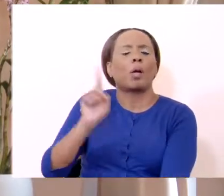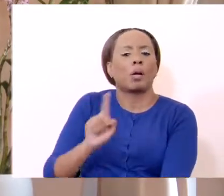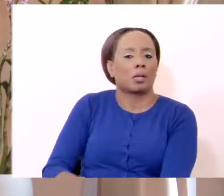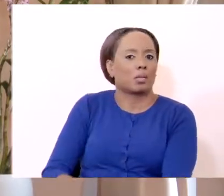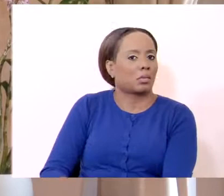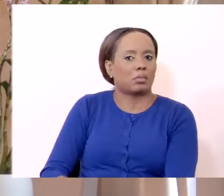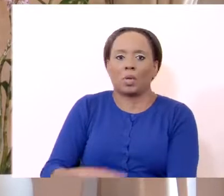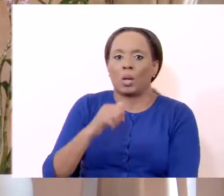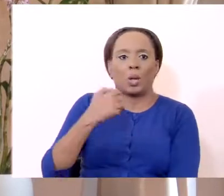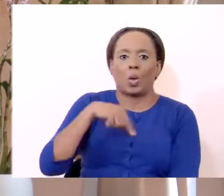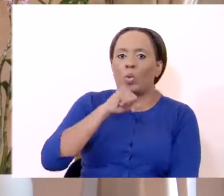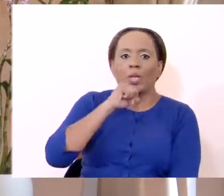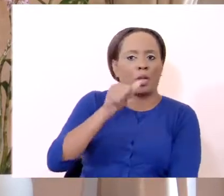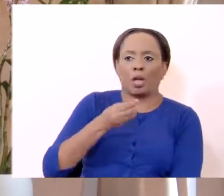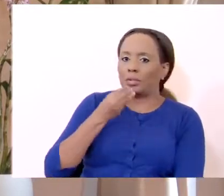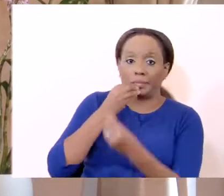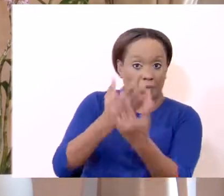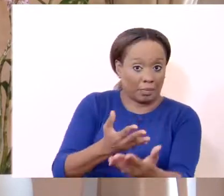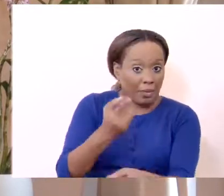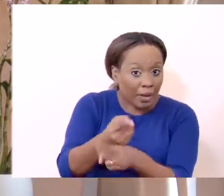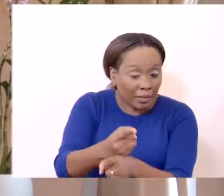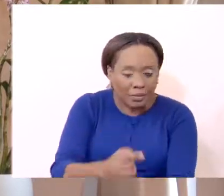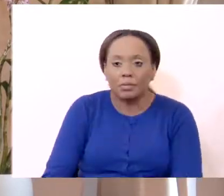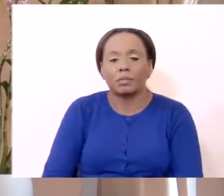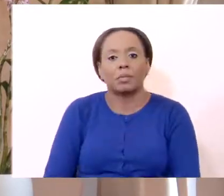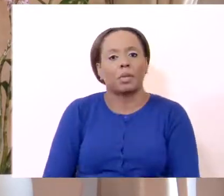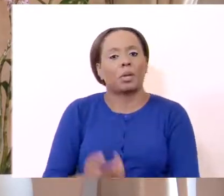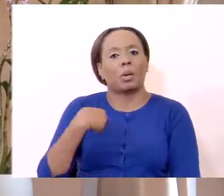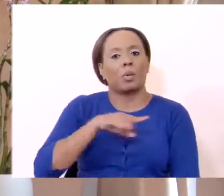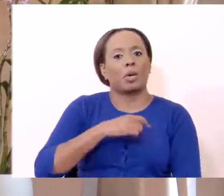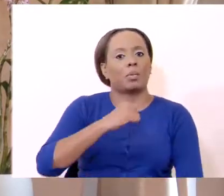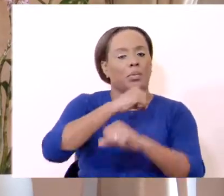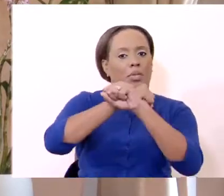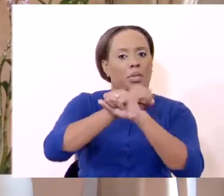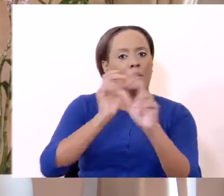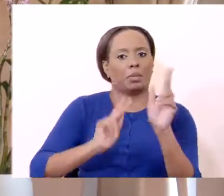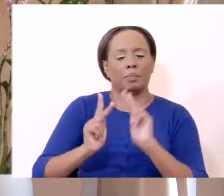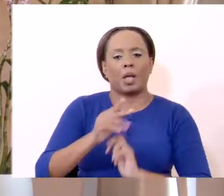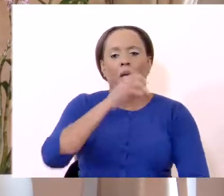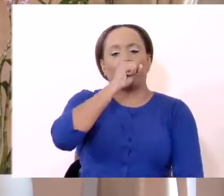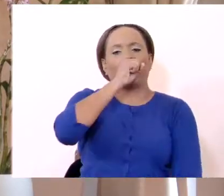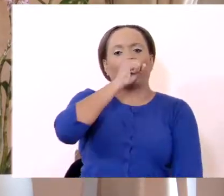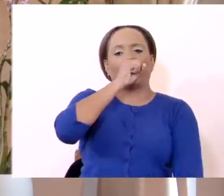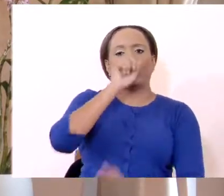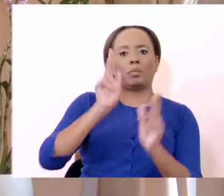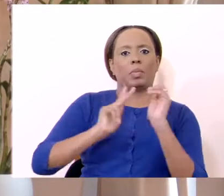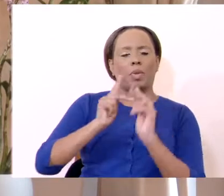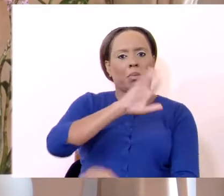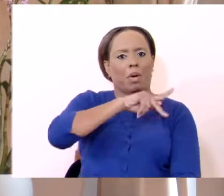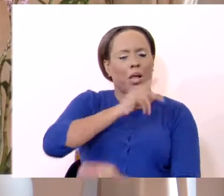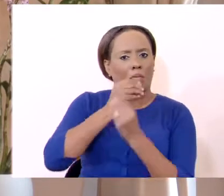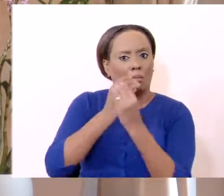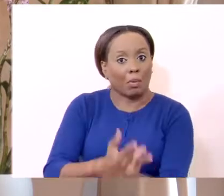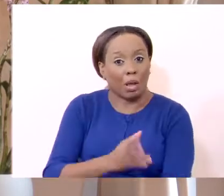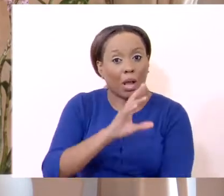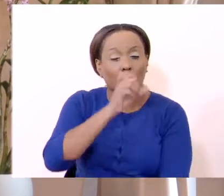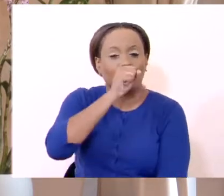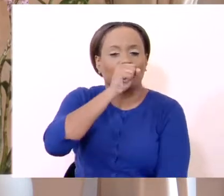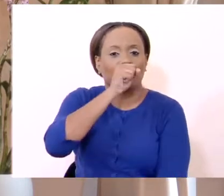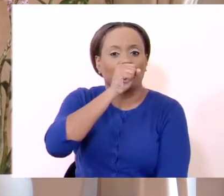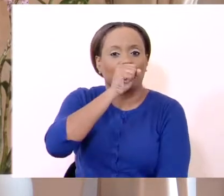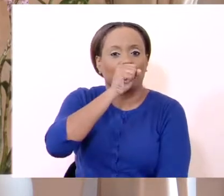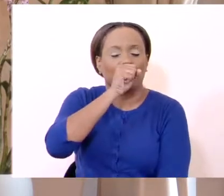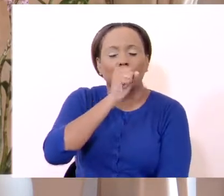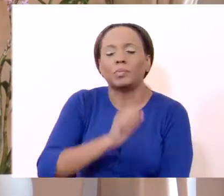to where we go in order to try to protect the confidentiality of people's information and documents.